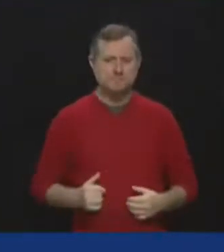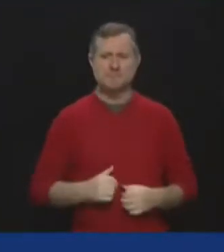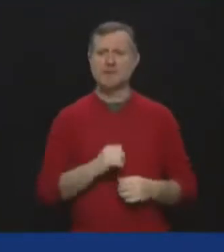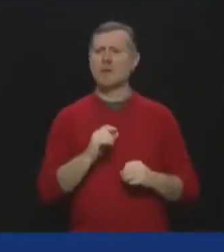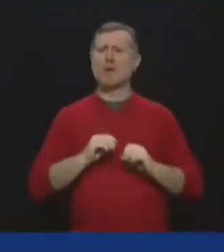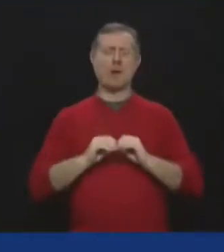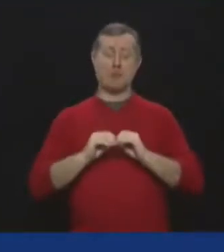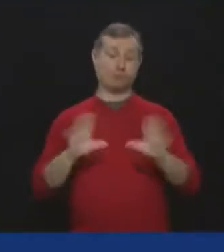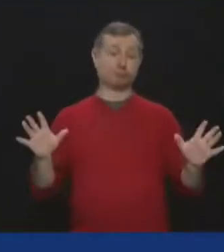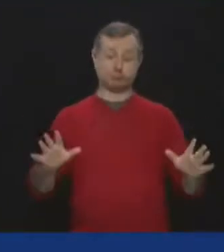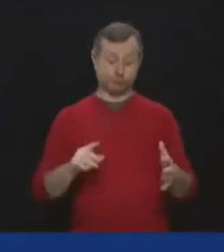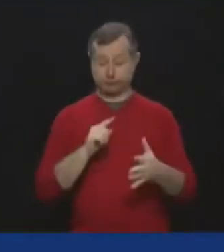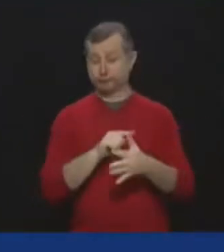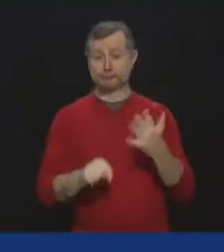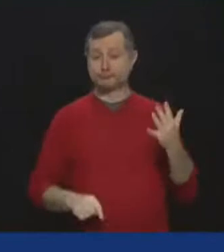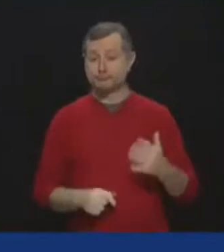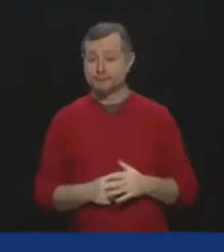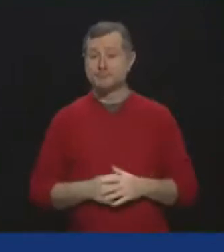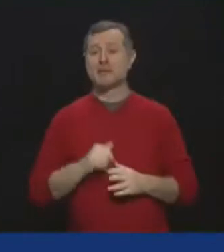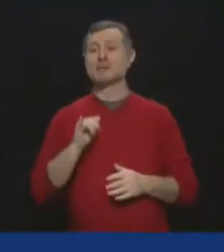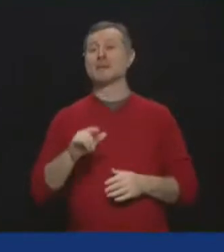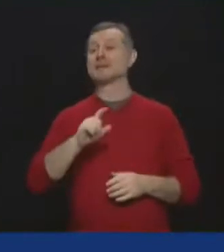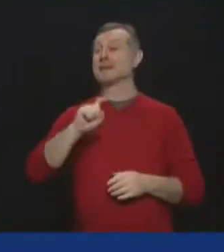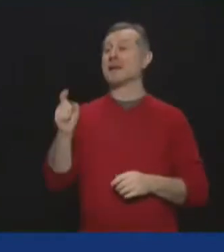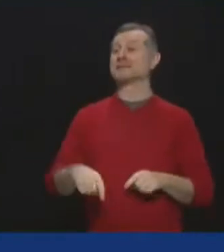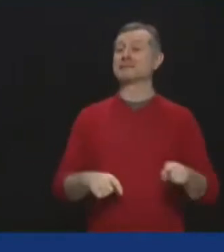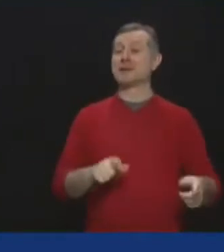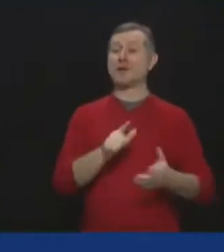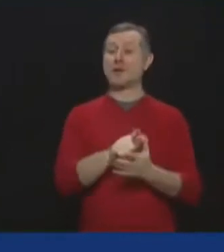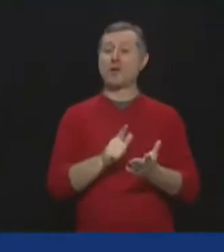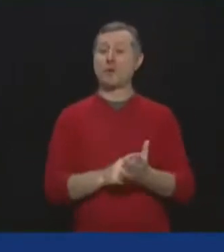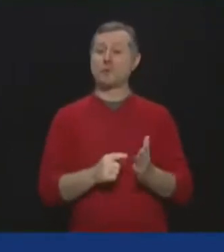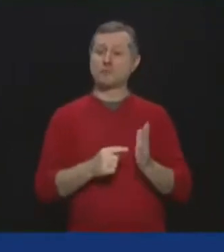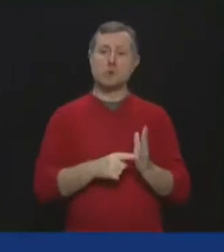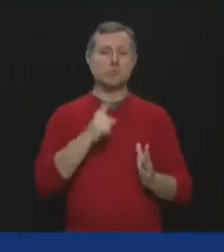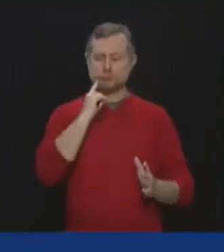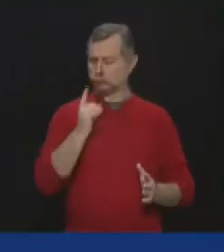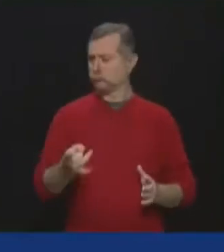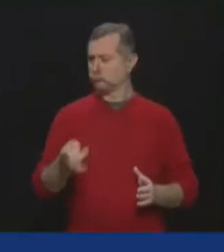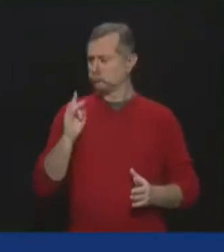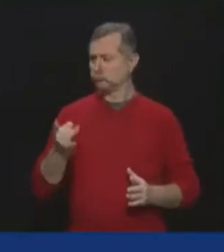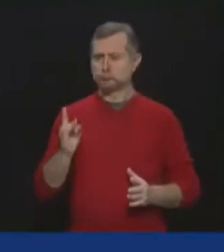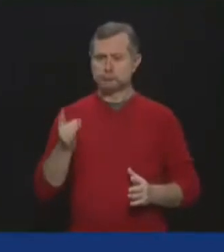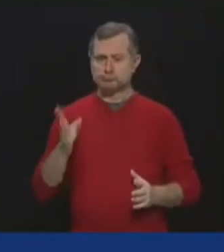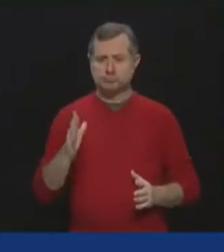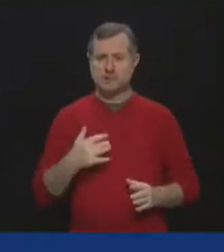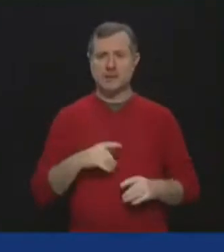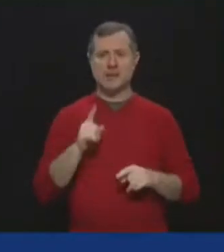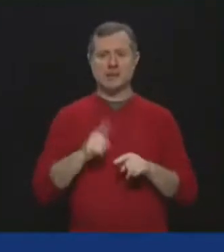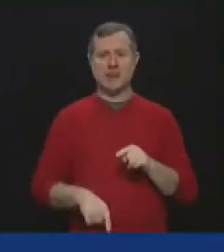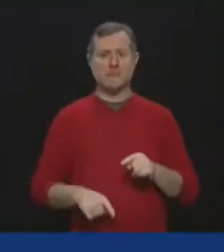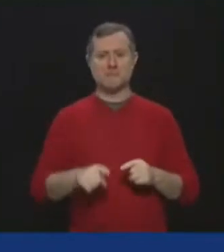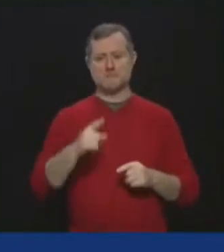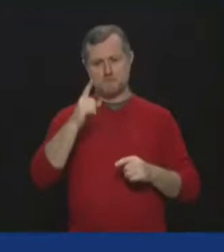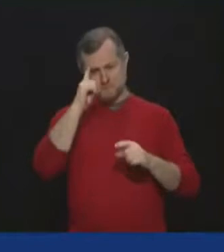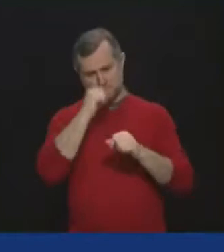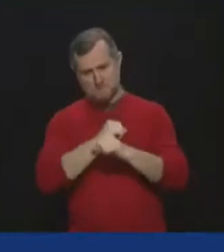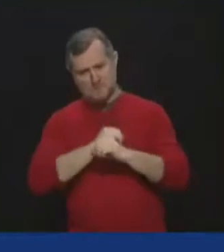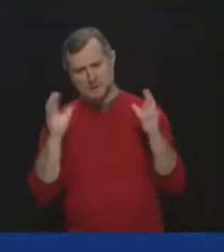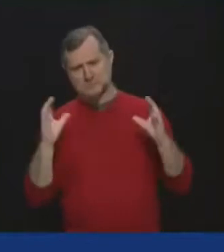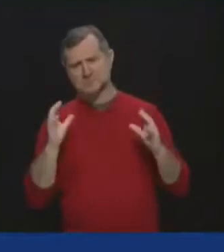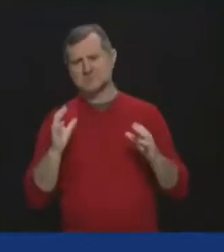undeniably. This Texas decision is abhorrent. I can't imagine a